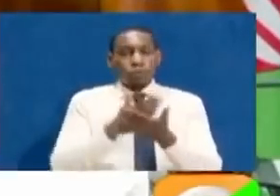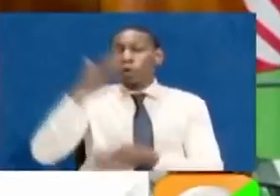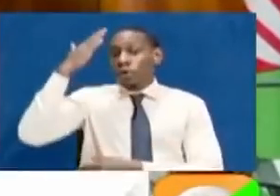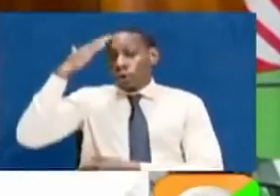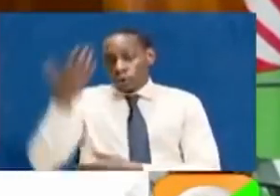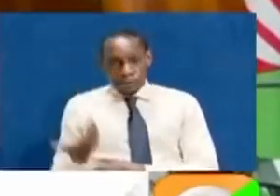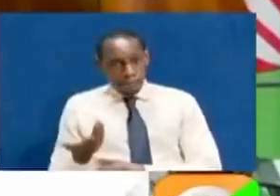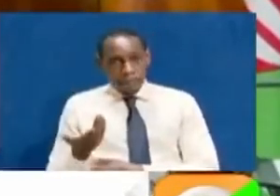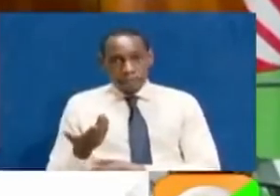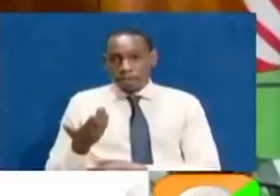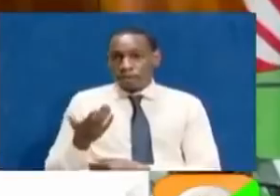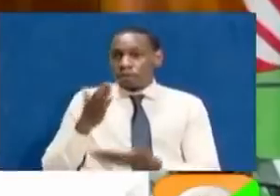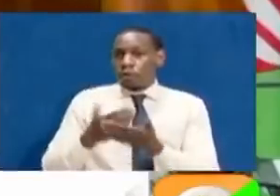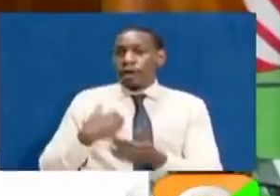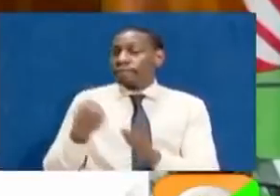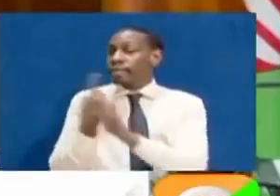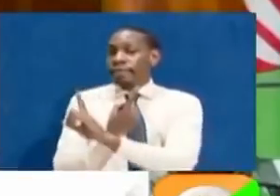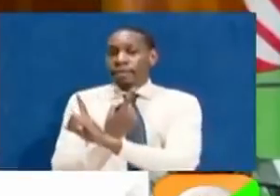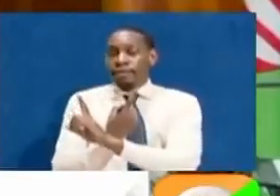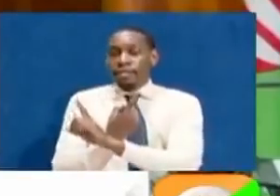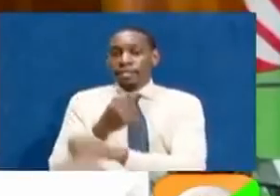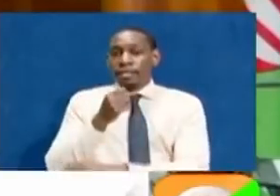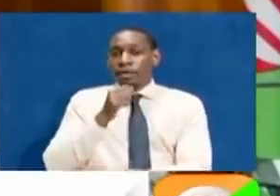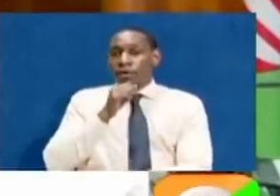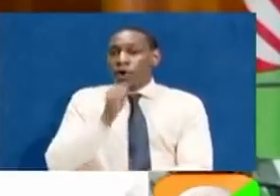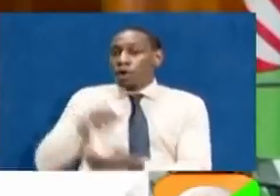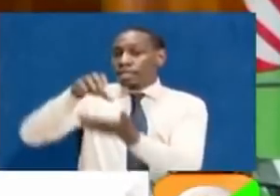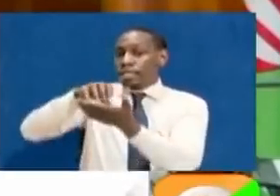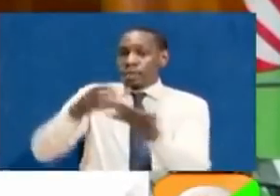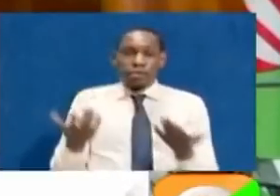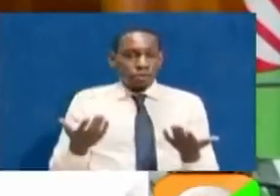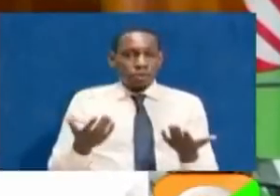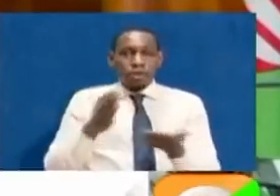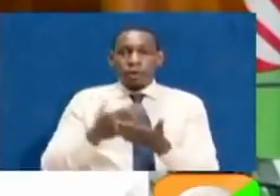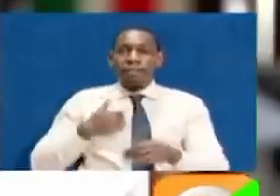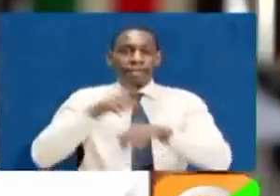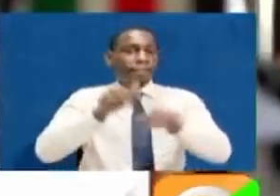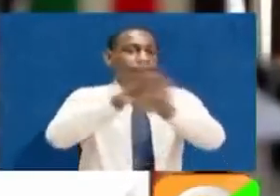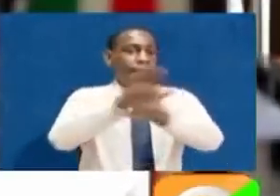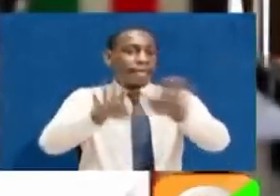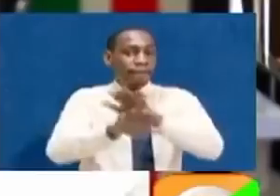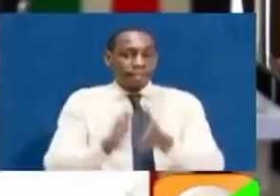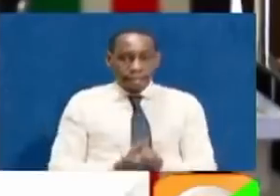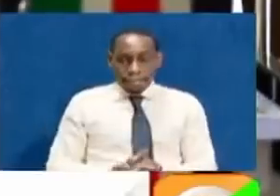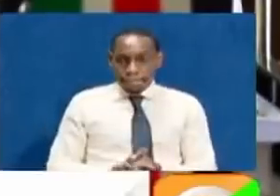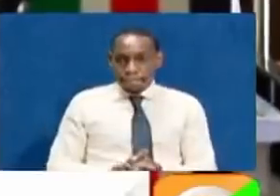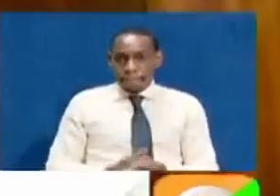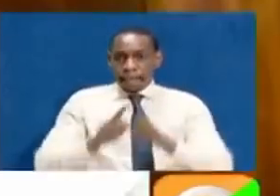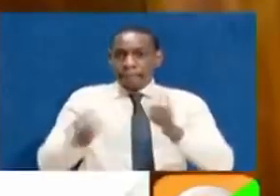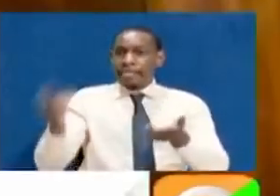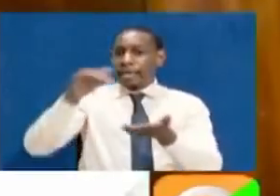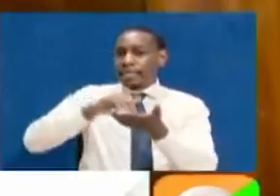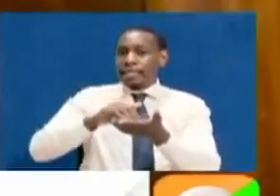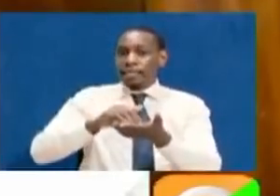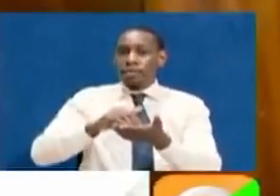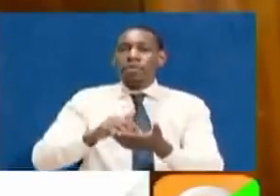you know, I come from a very different old book maybe. I mean, there's time for everything. But with a rider. Once again,